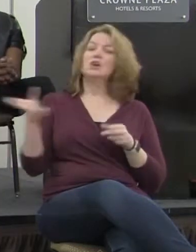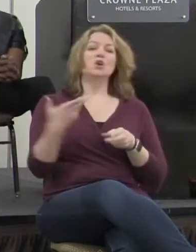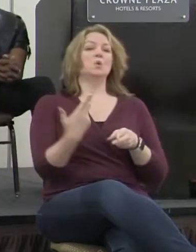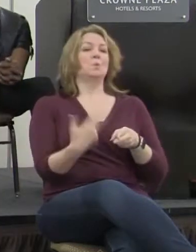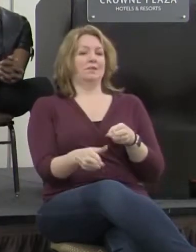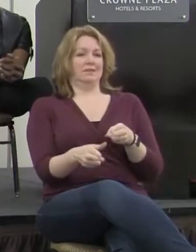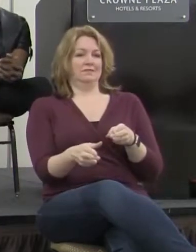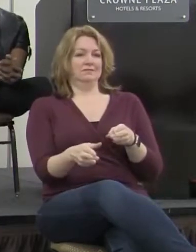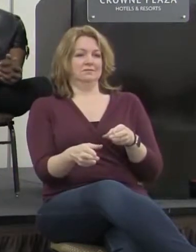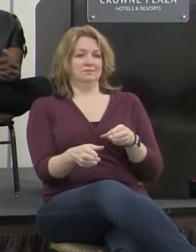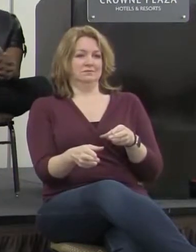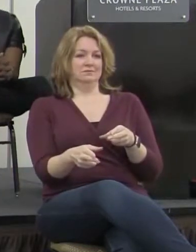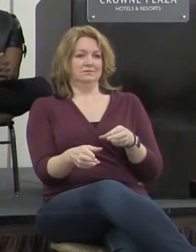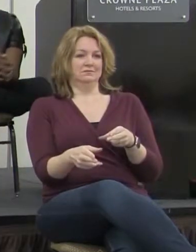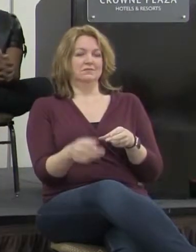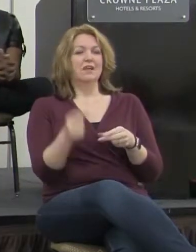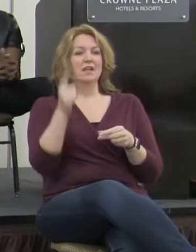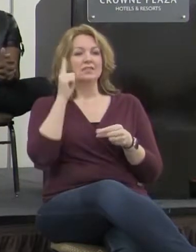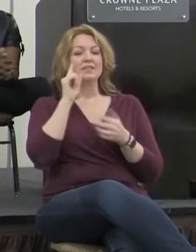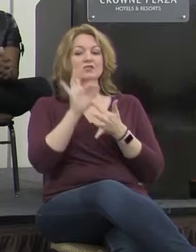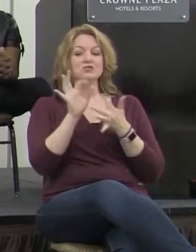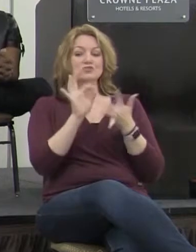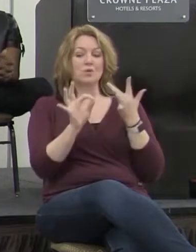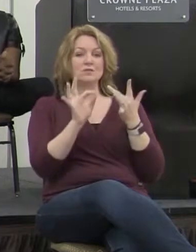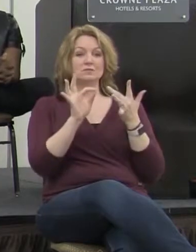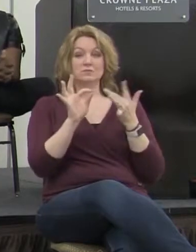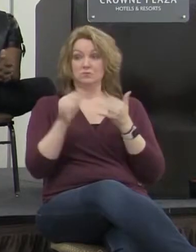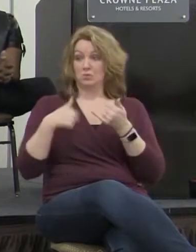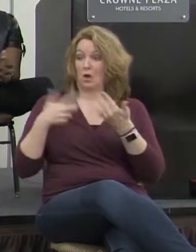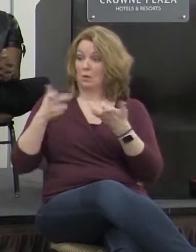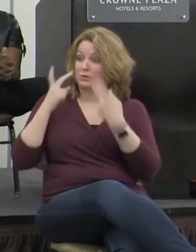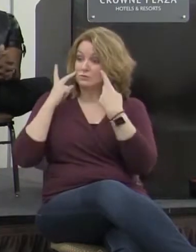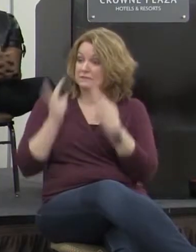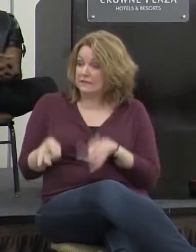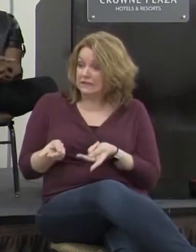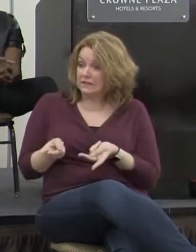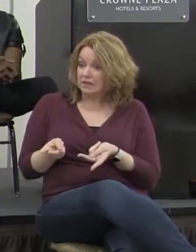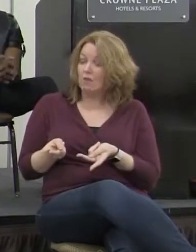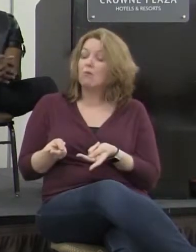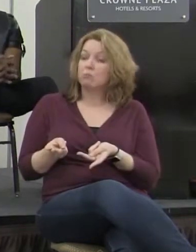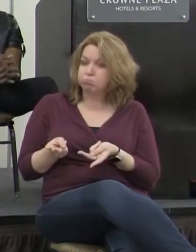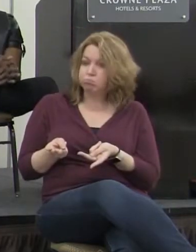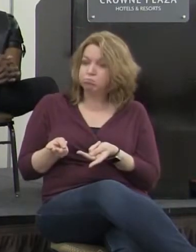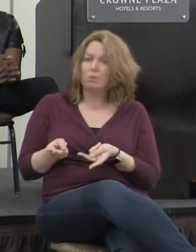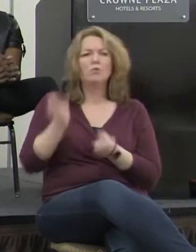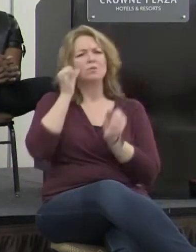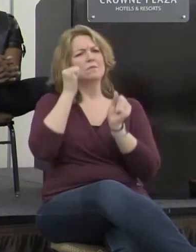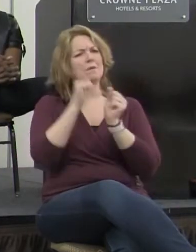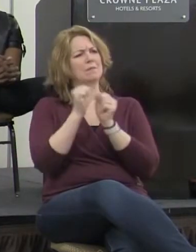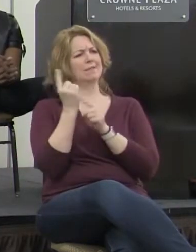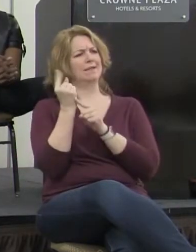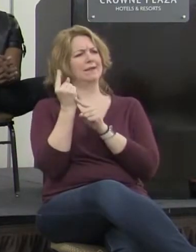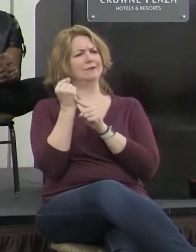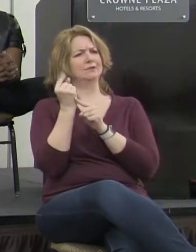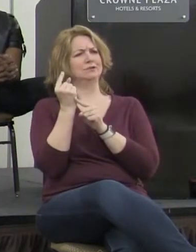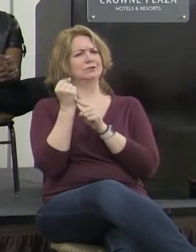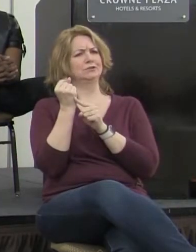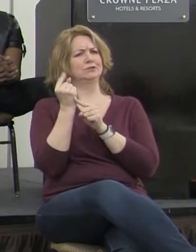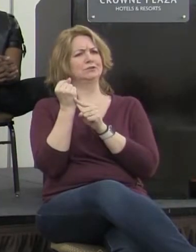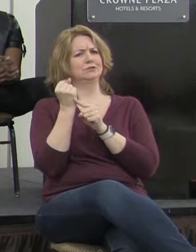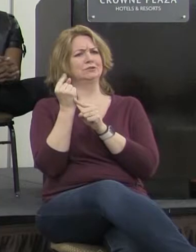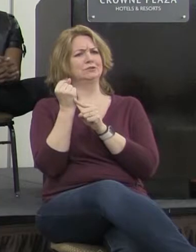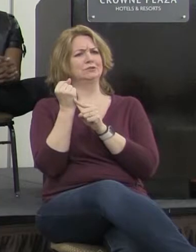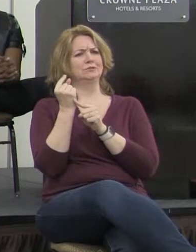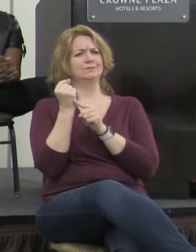funny we're talking about this, and I think the choice, like what Rick was saying about, do I want to see this? I think we all remember last year when